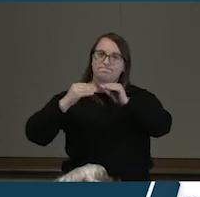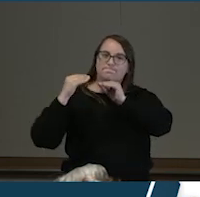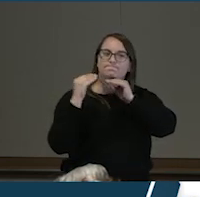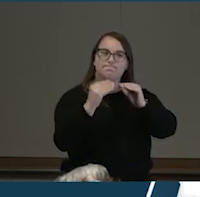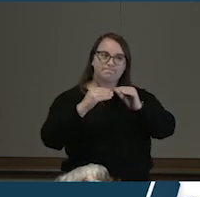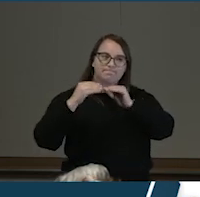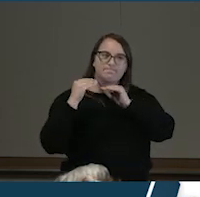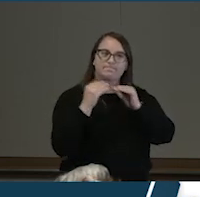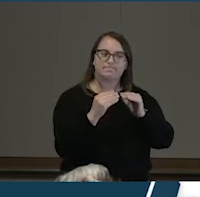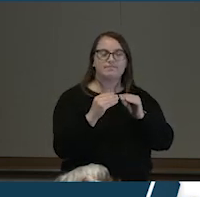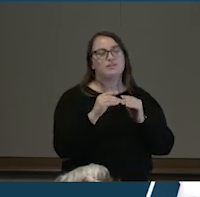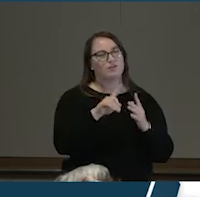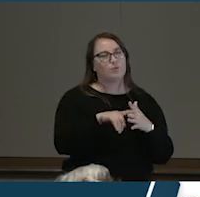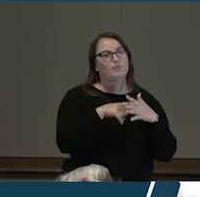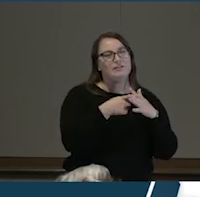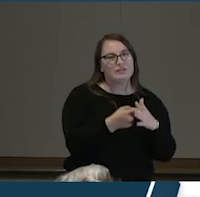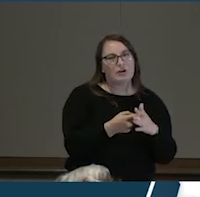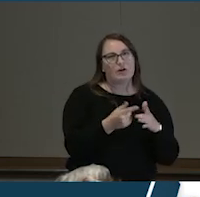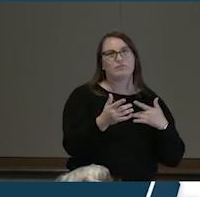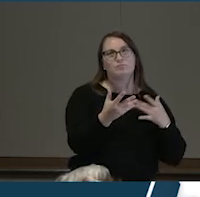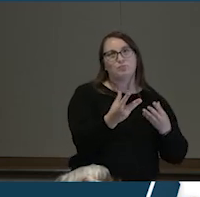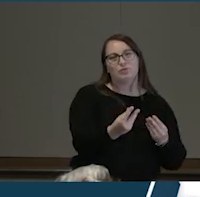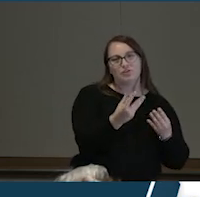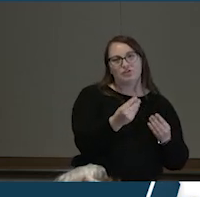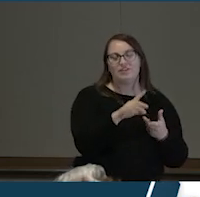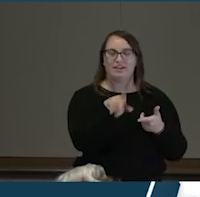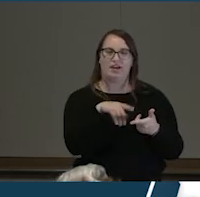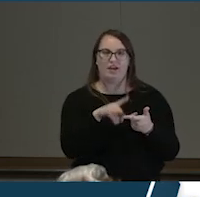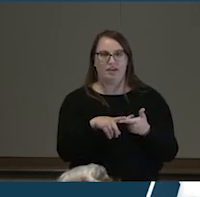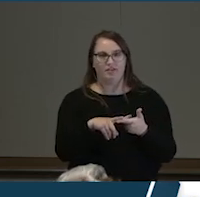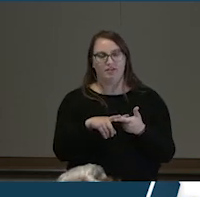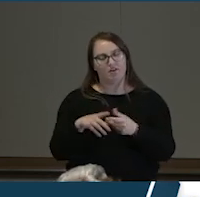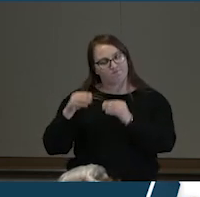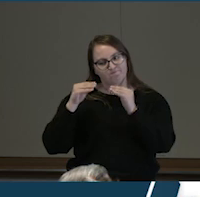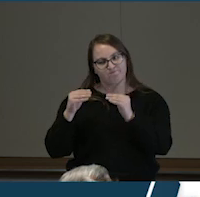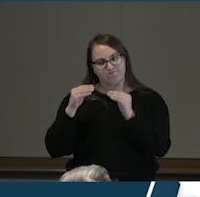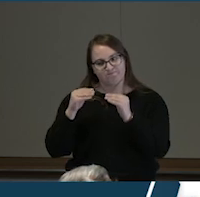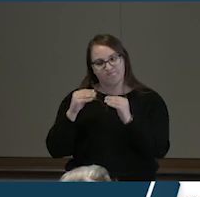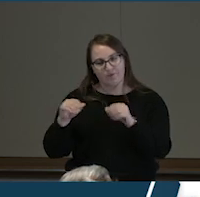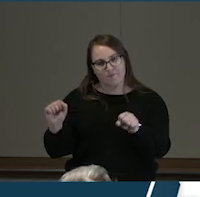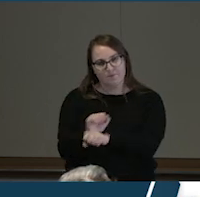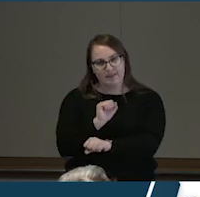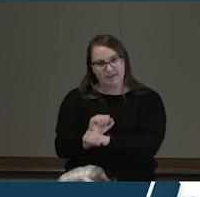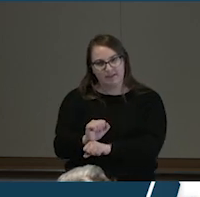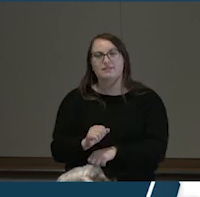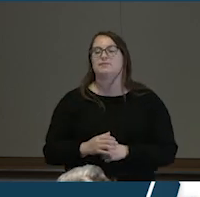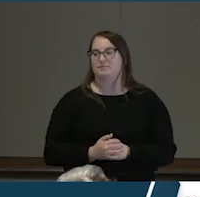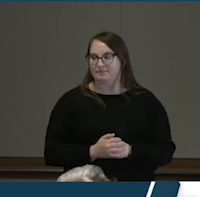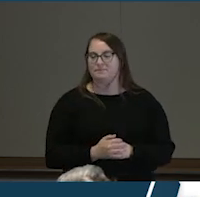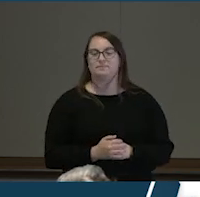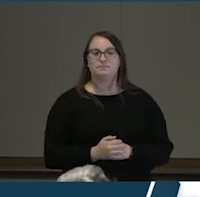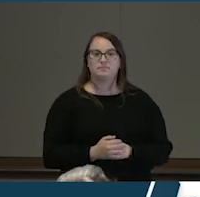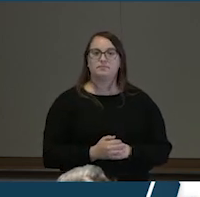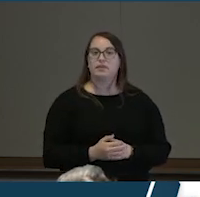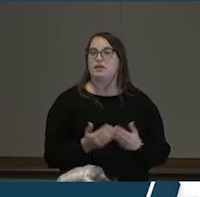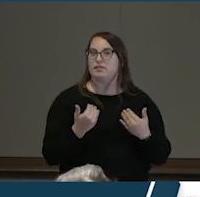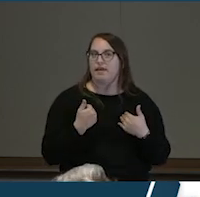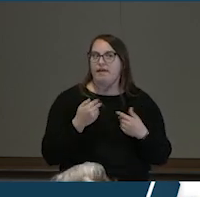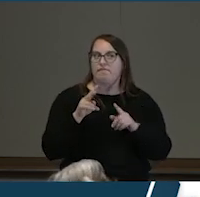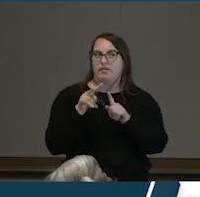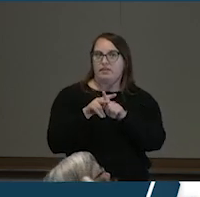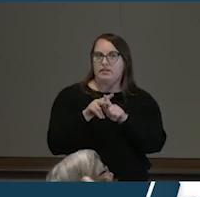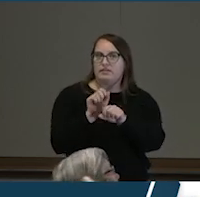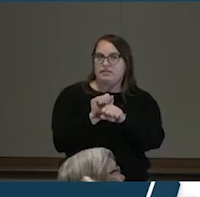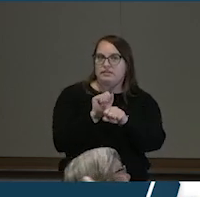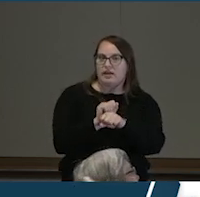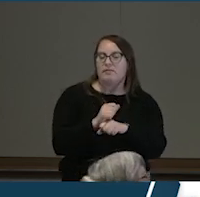little mushy stuff the first day, but then we're all down to business. And then there's assignments. There is some homework. It's